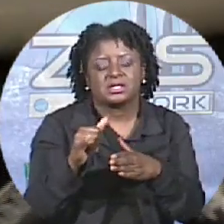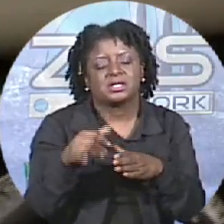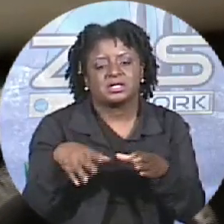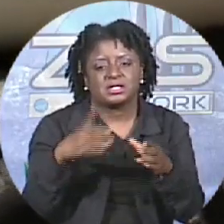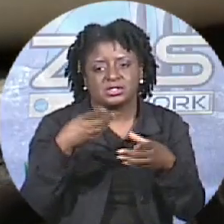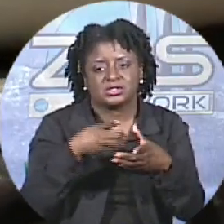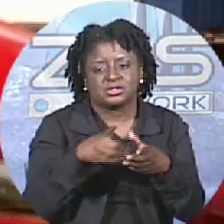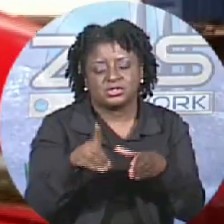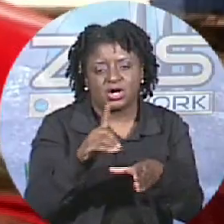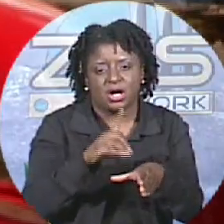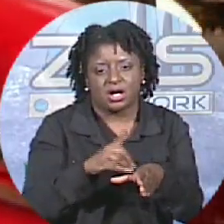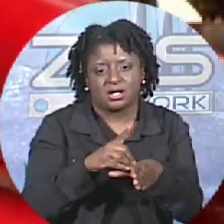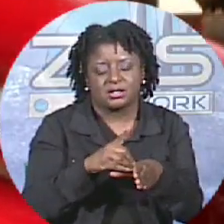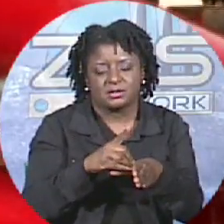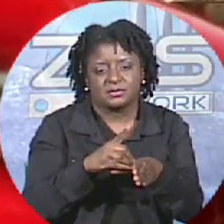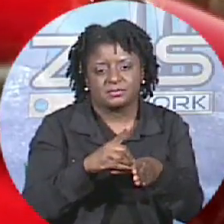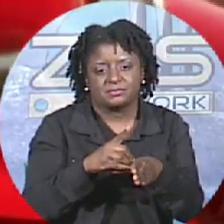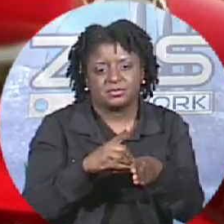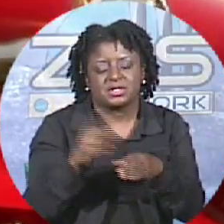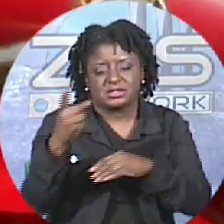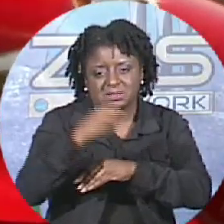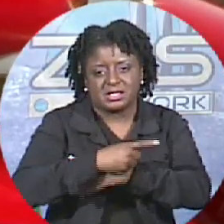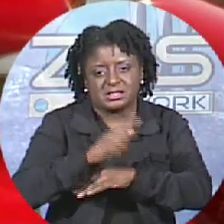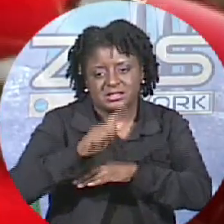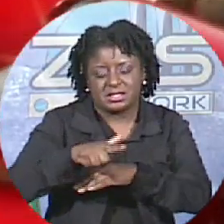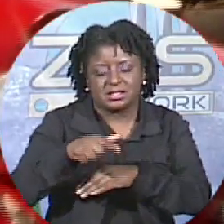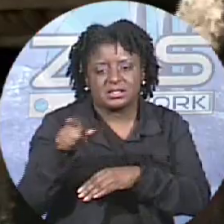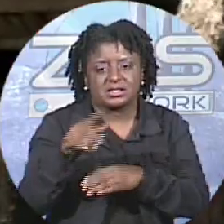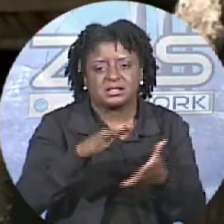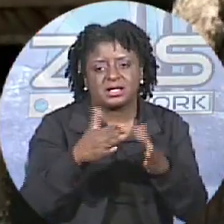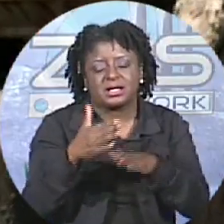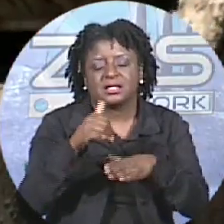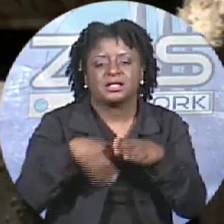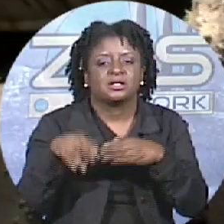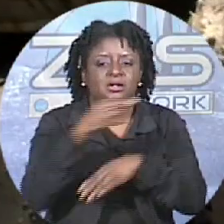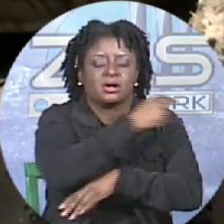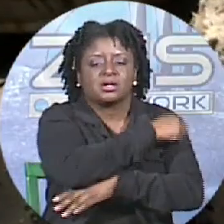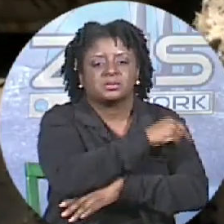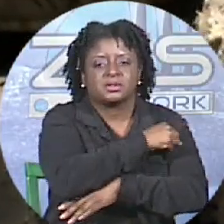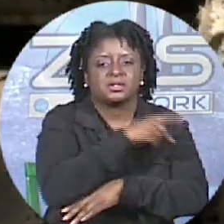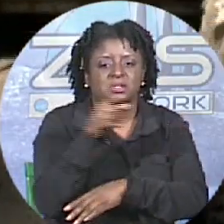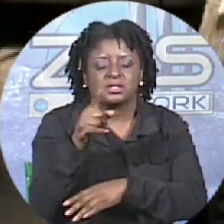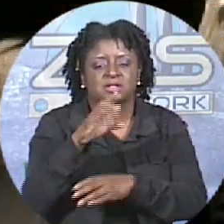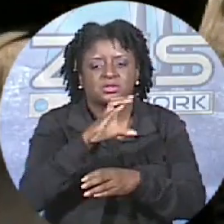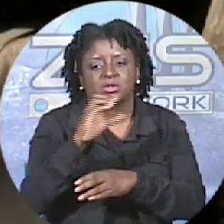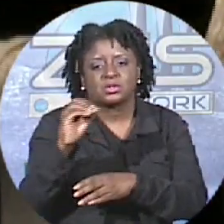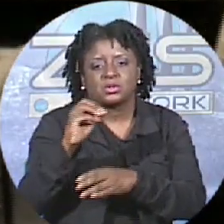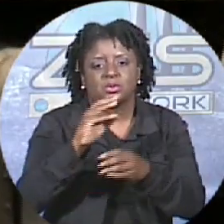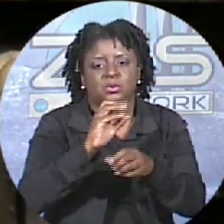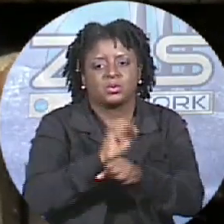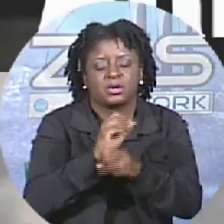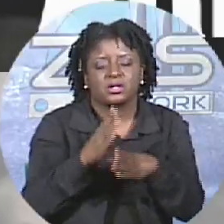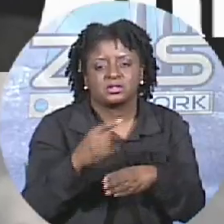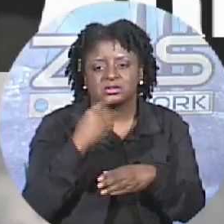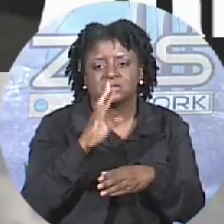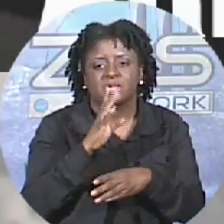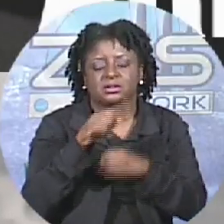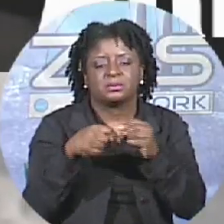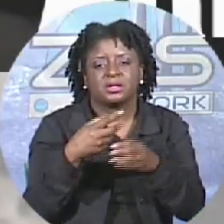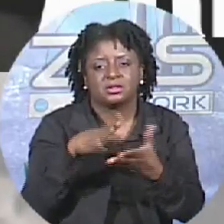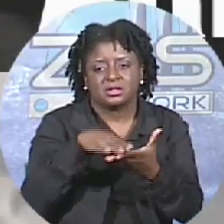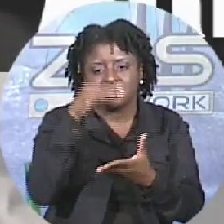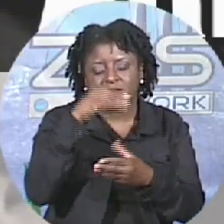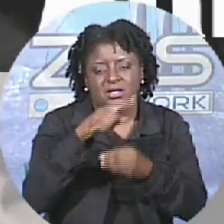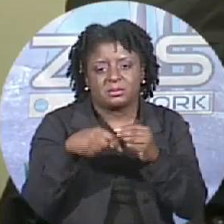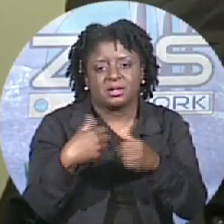far, far away. Days later, he died in hospital. His colleagues told us about learning about the incident.